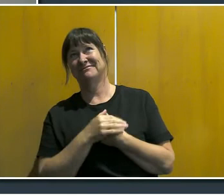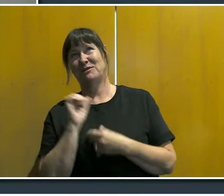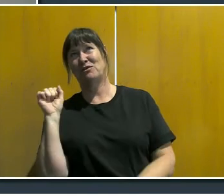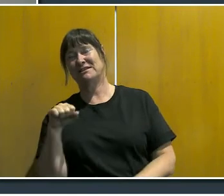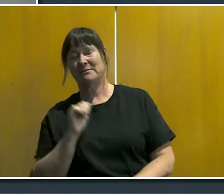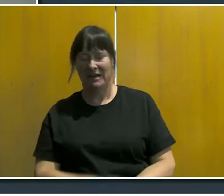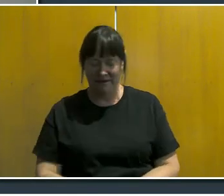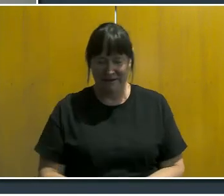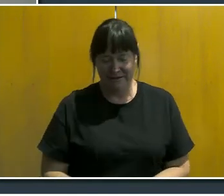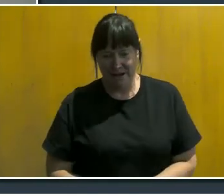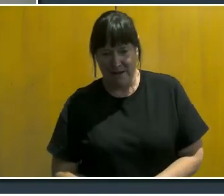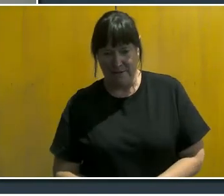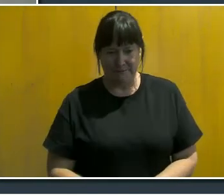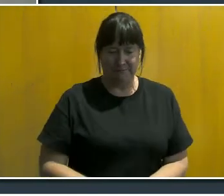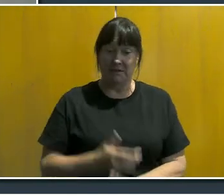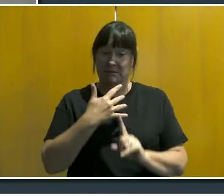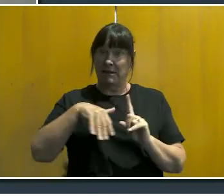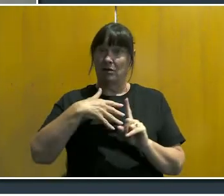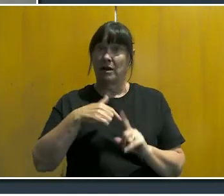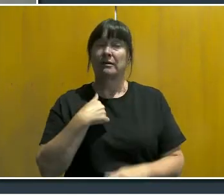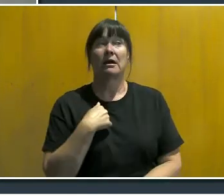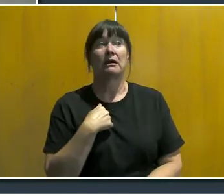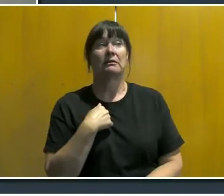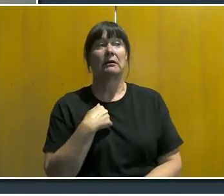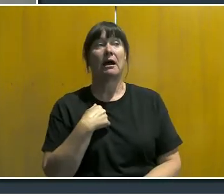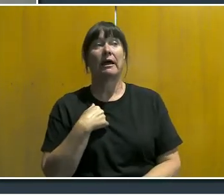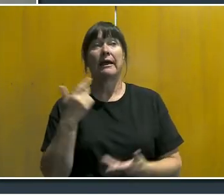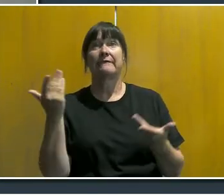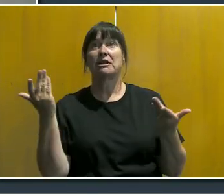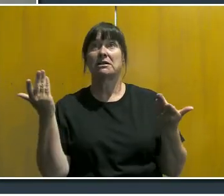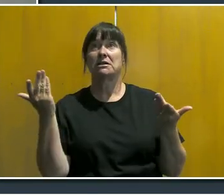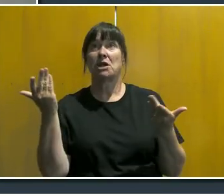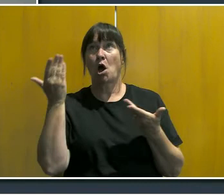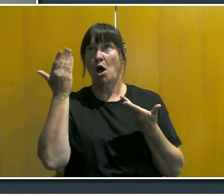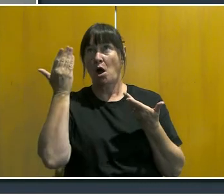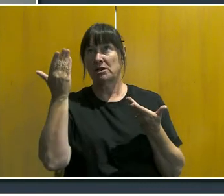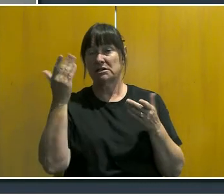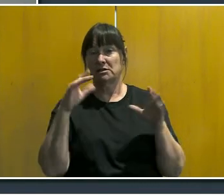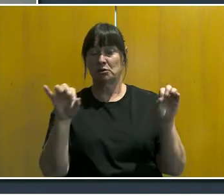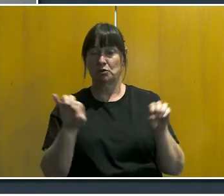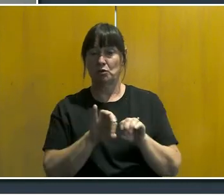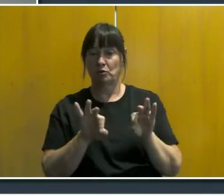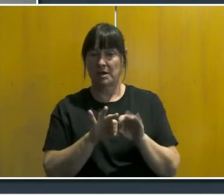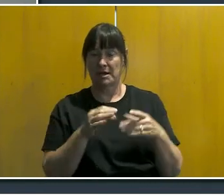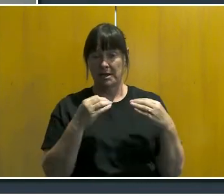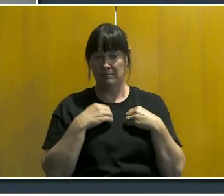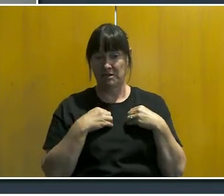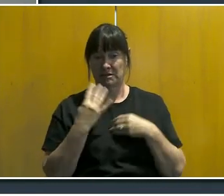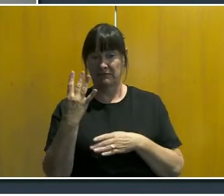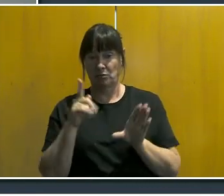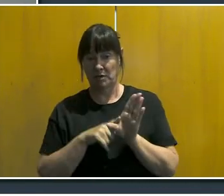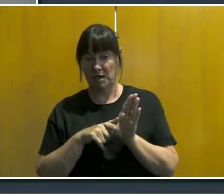Just by way of background, I hold an honours degree in business and a 4-year postgrad